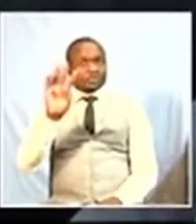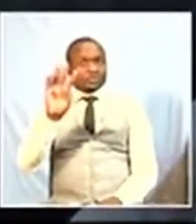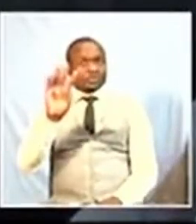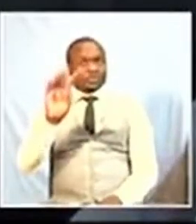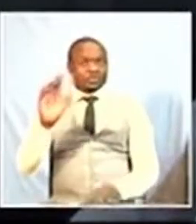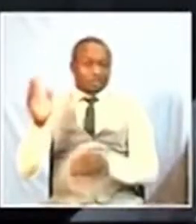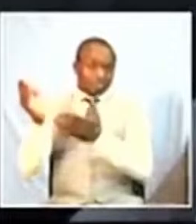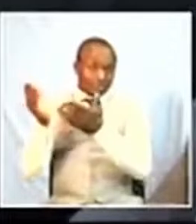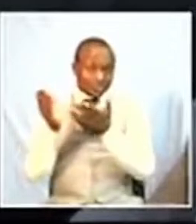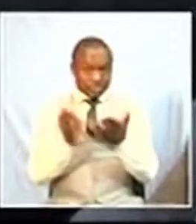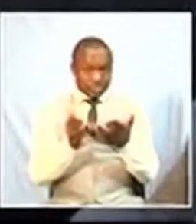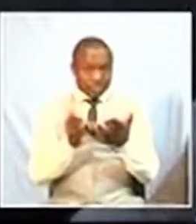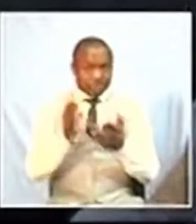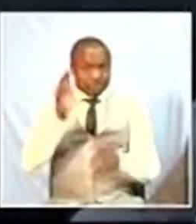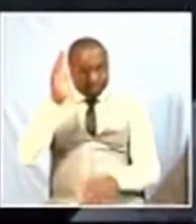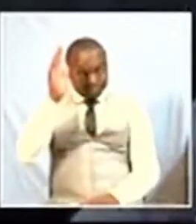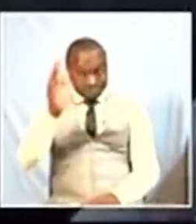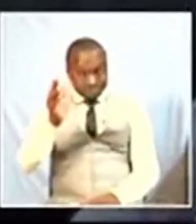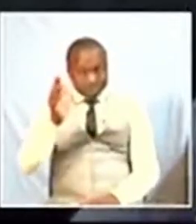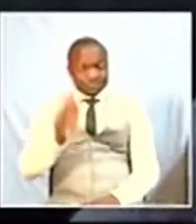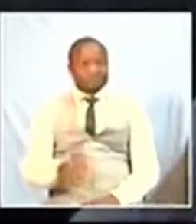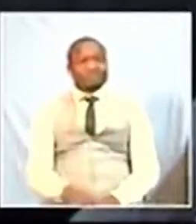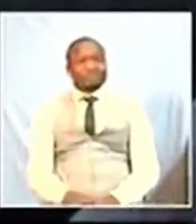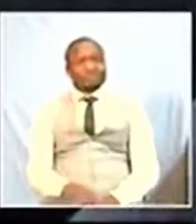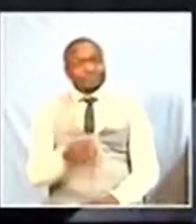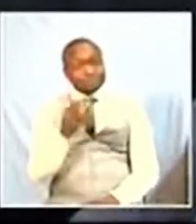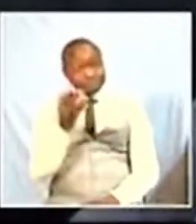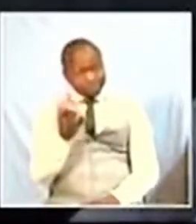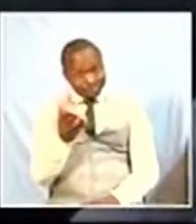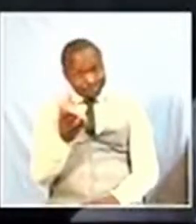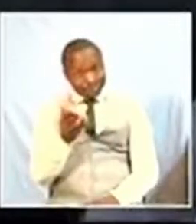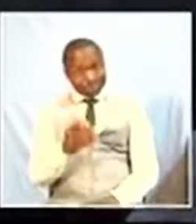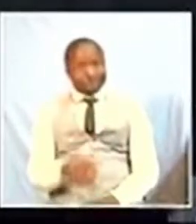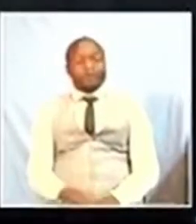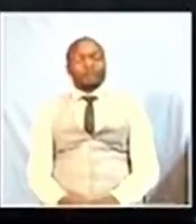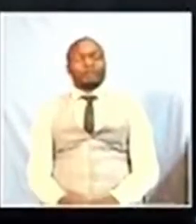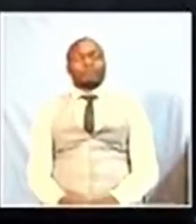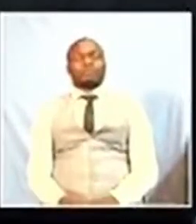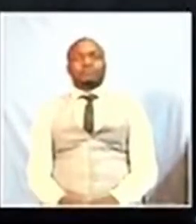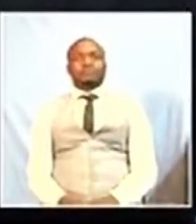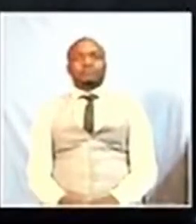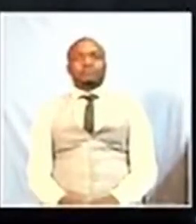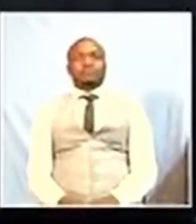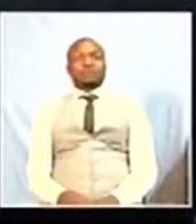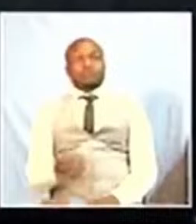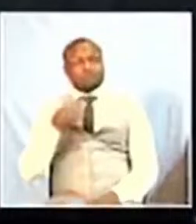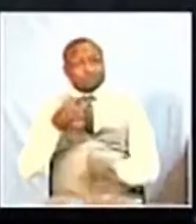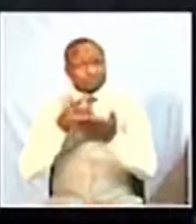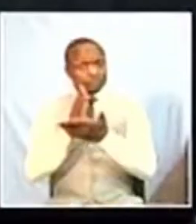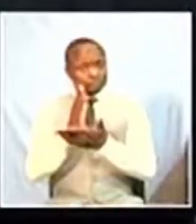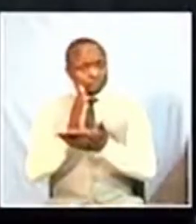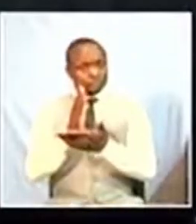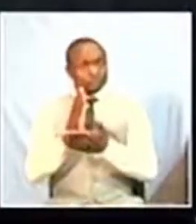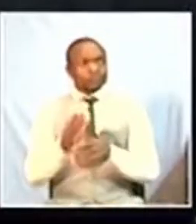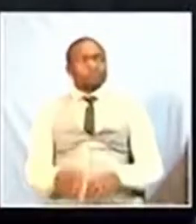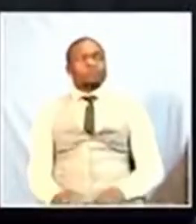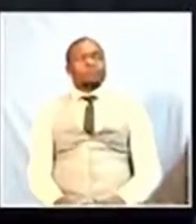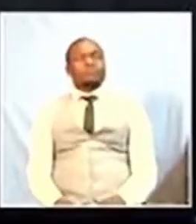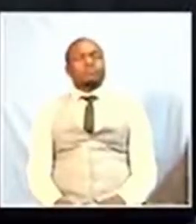brought forward. Are we together there? And am I correct?